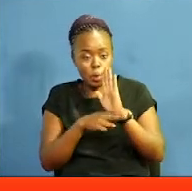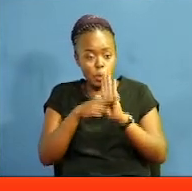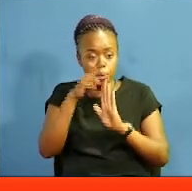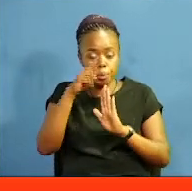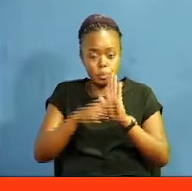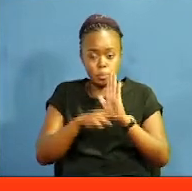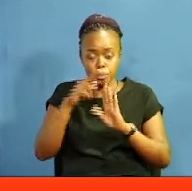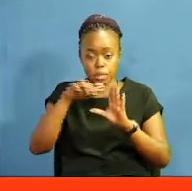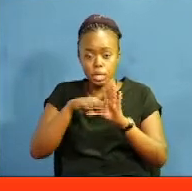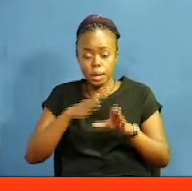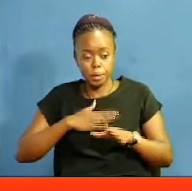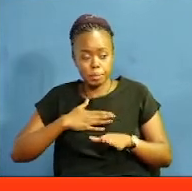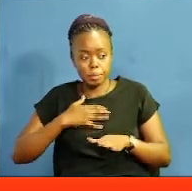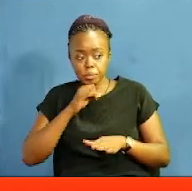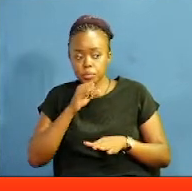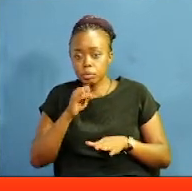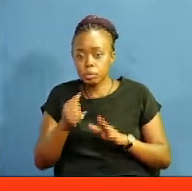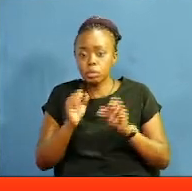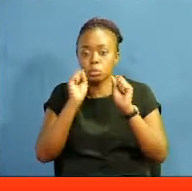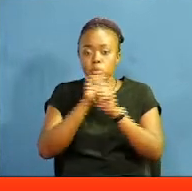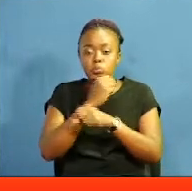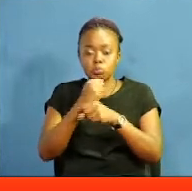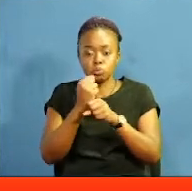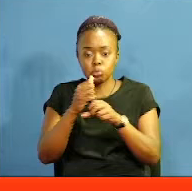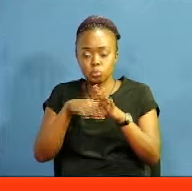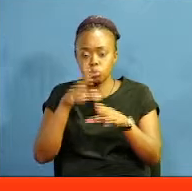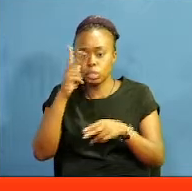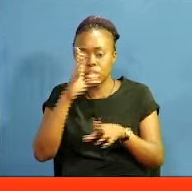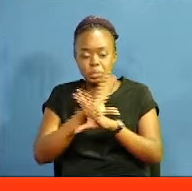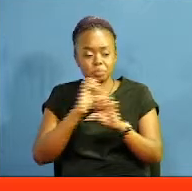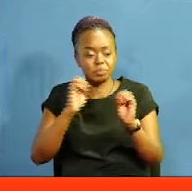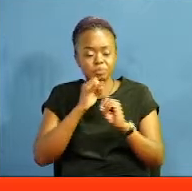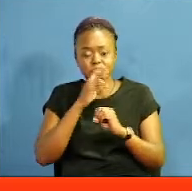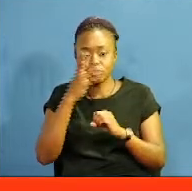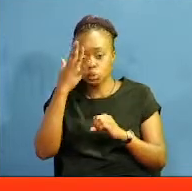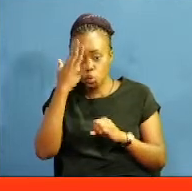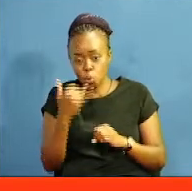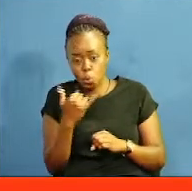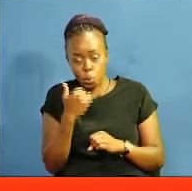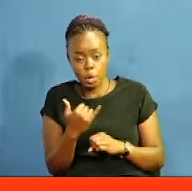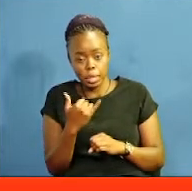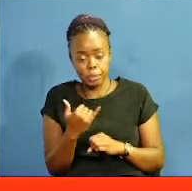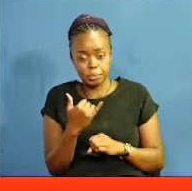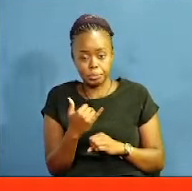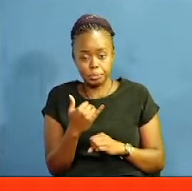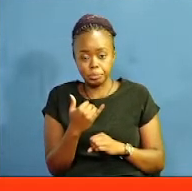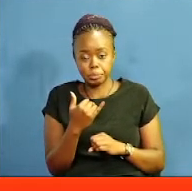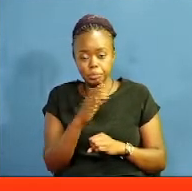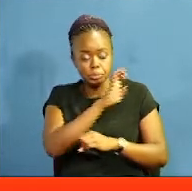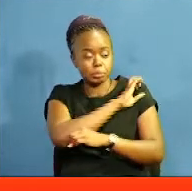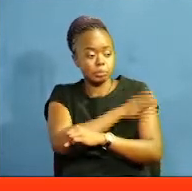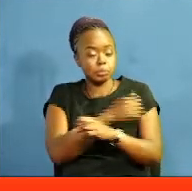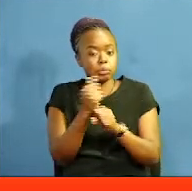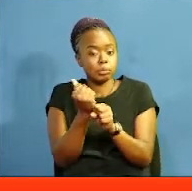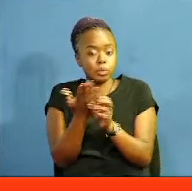bottom-up economic model, in my opinion, that economic model cannot work in Kenya. And these are the reasons. Economic model